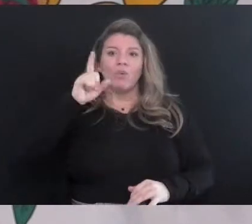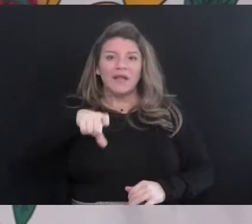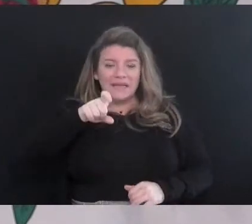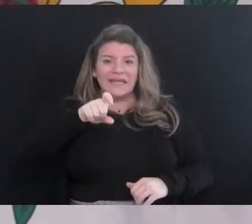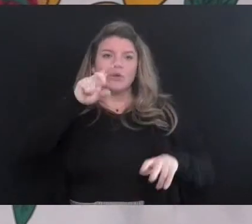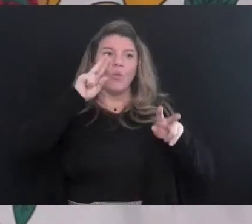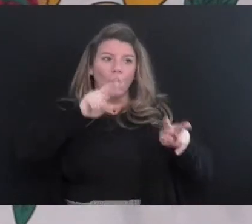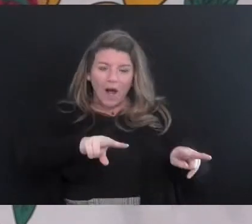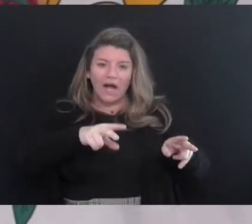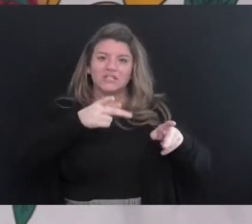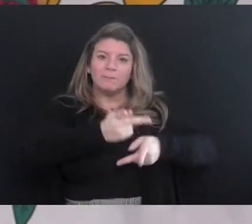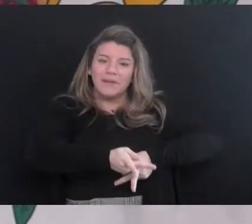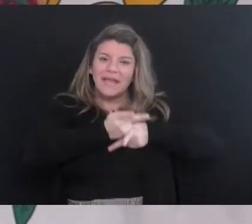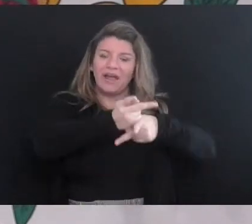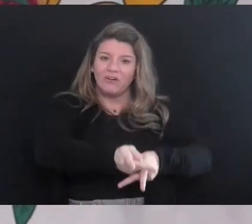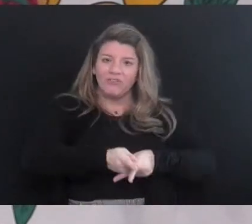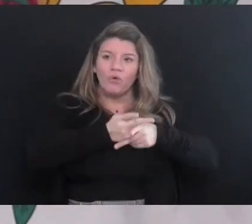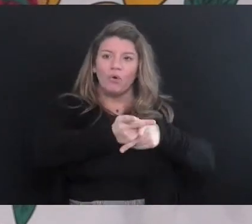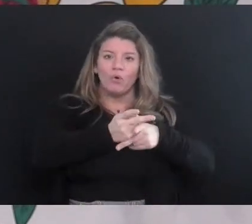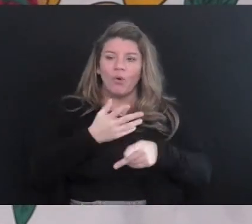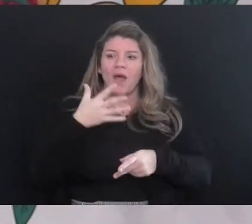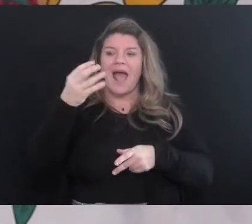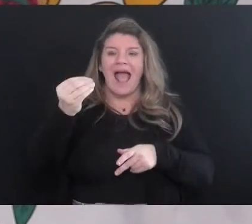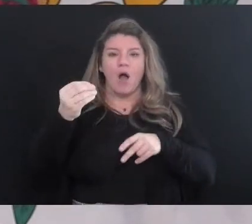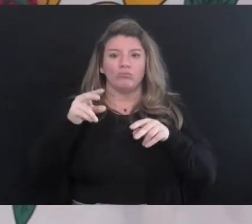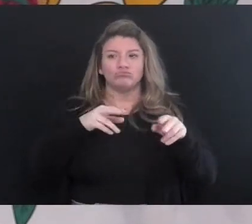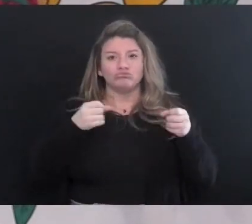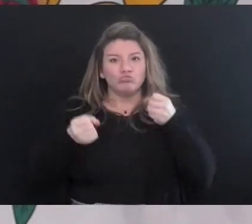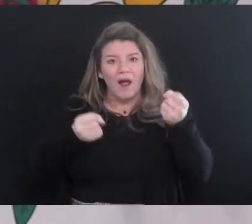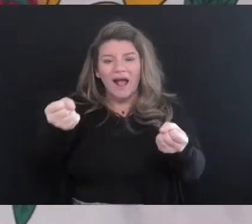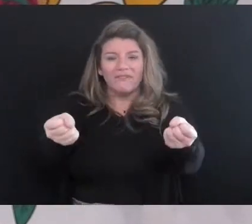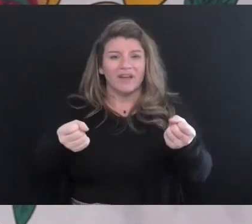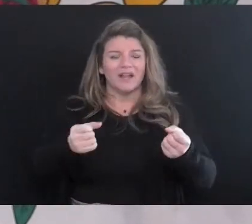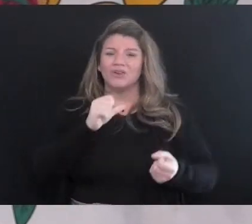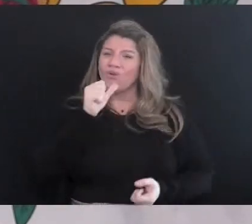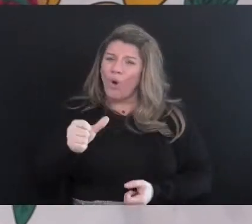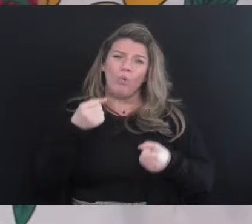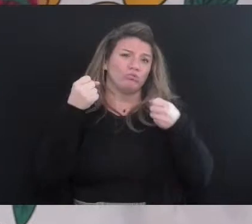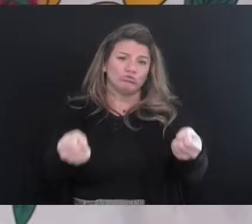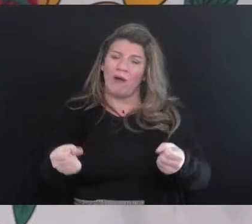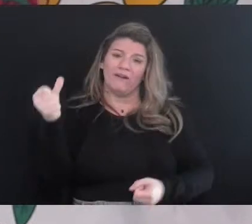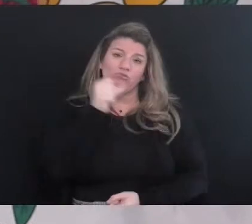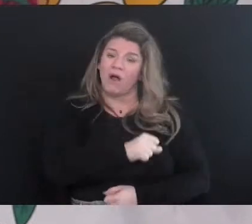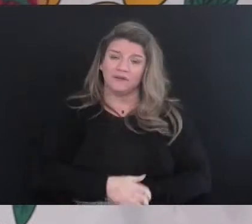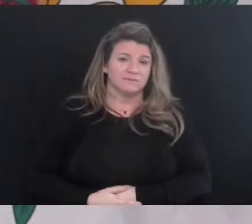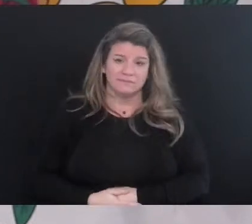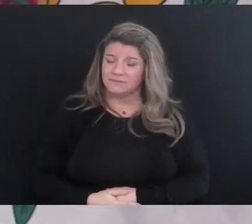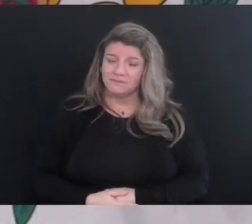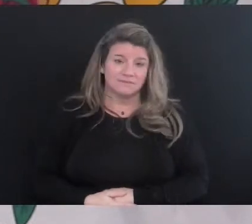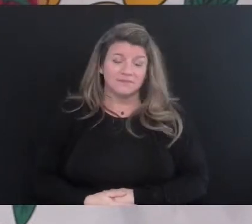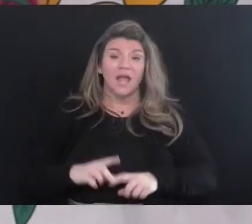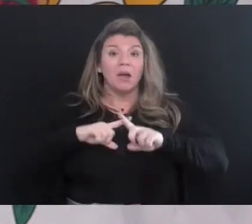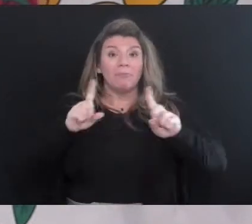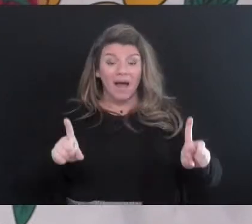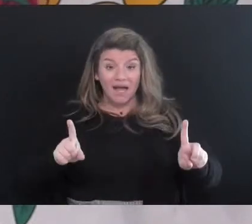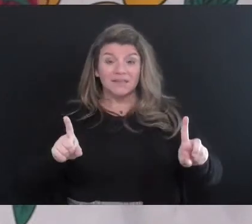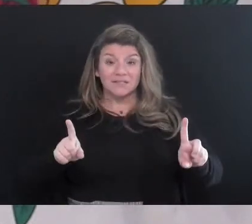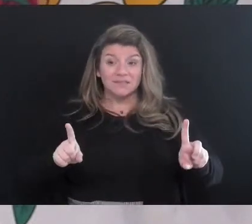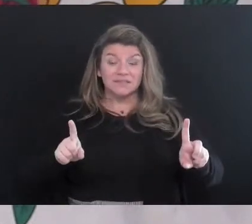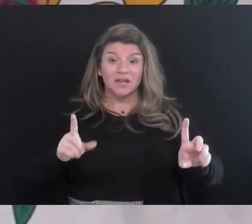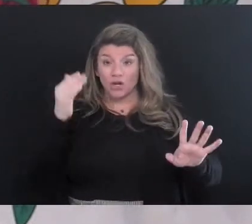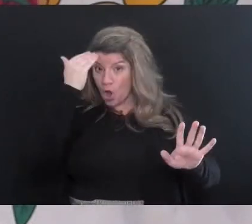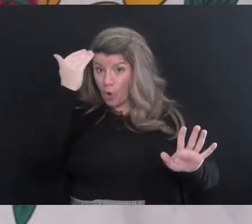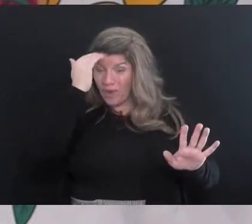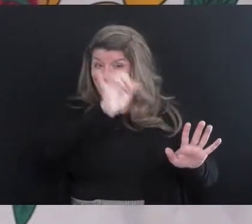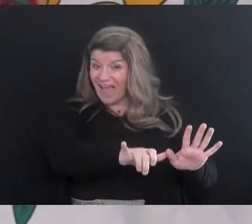to watch that and getting out on the roads, and God forbid, don't get out on the roads drunk. You know, but with all that, you know, I would